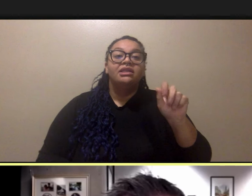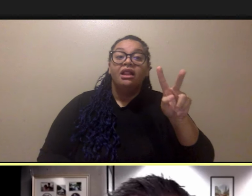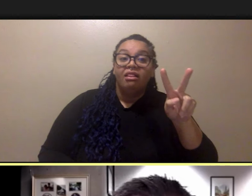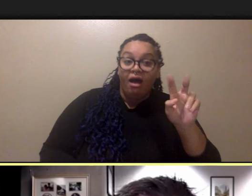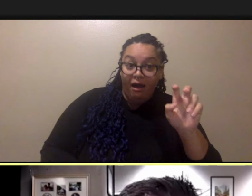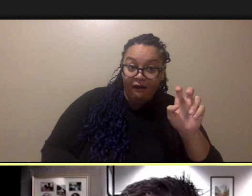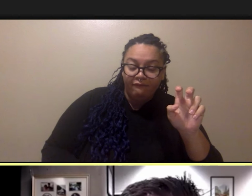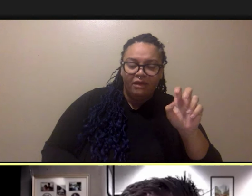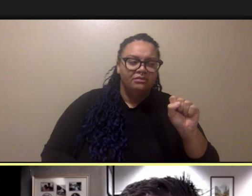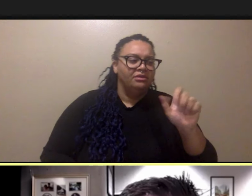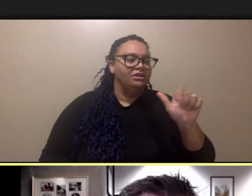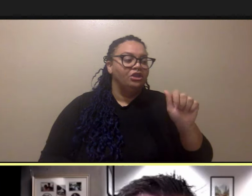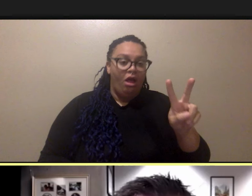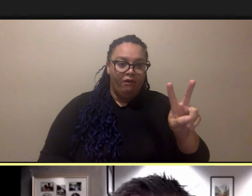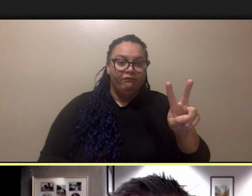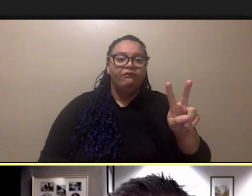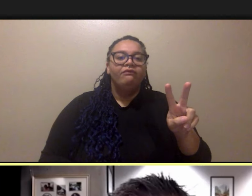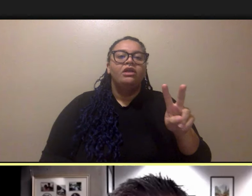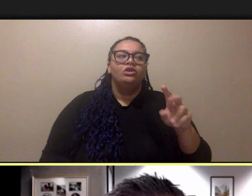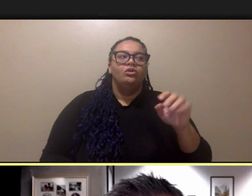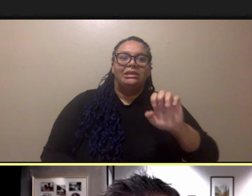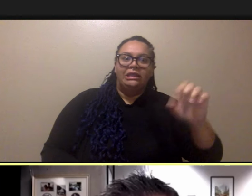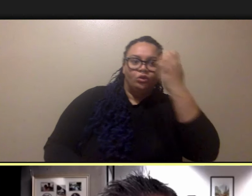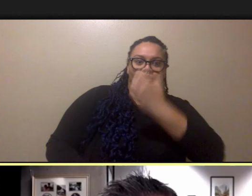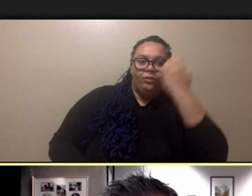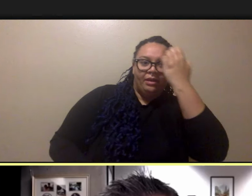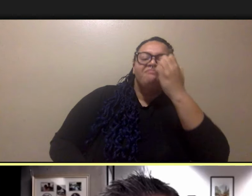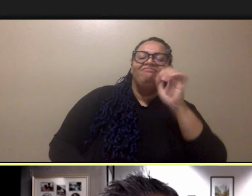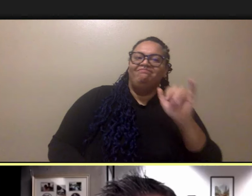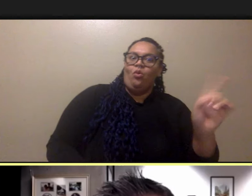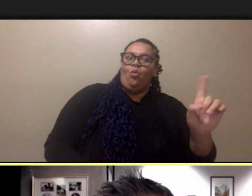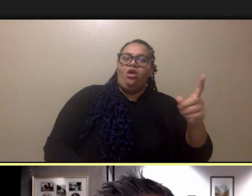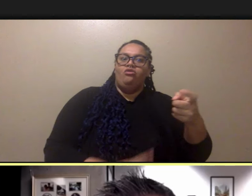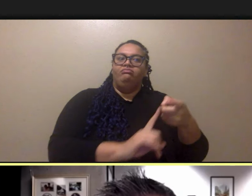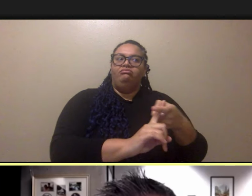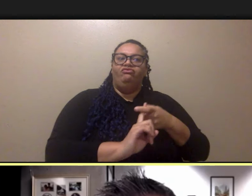be a source of slaves. So